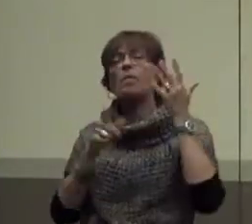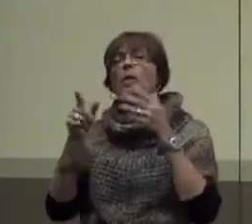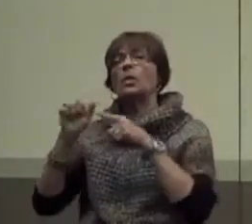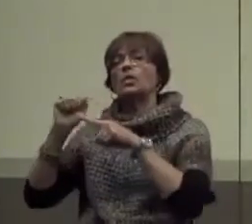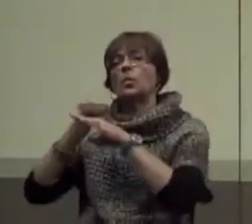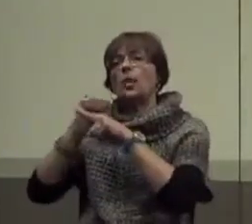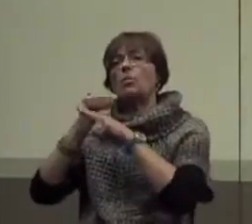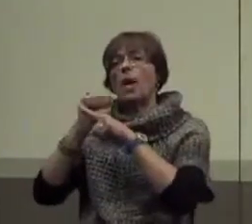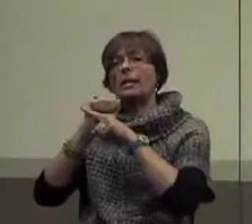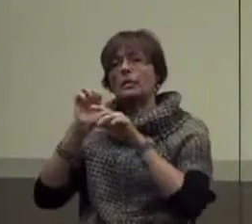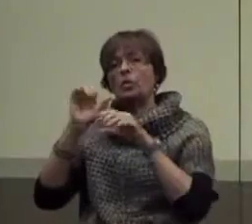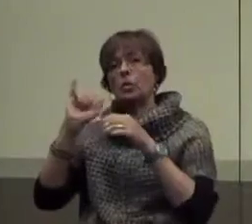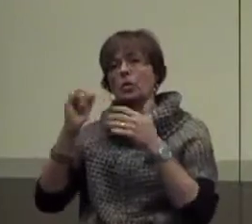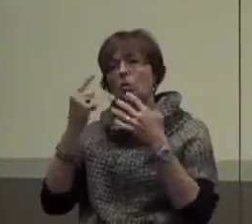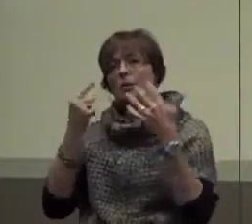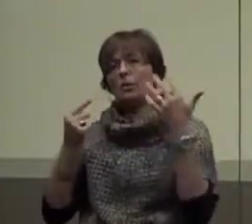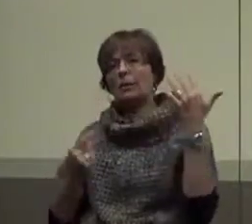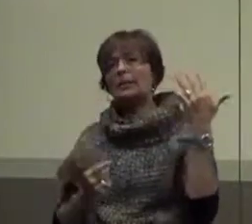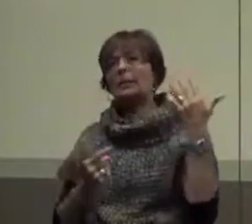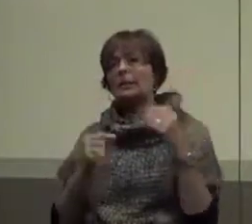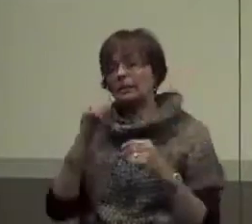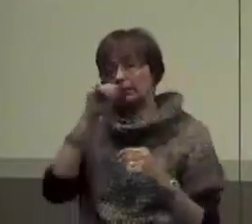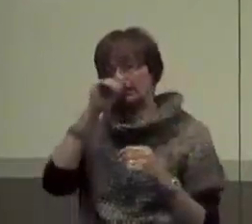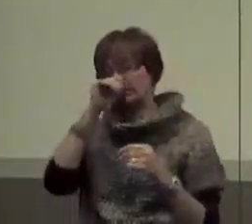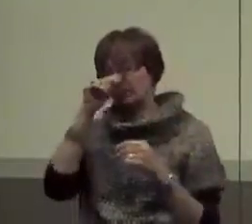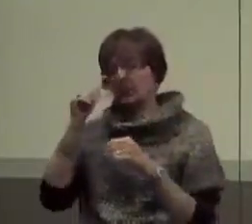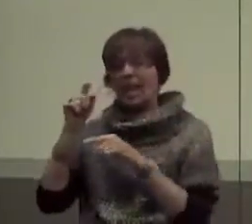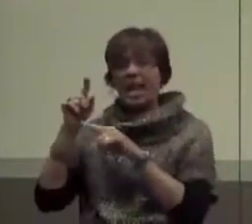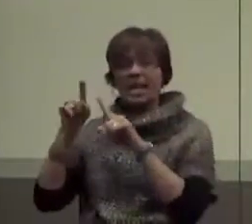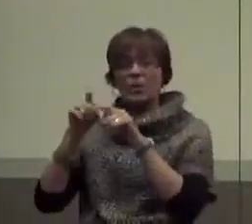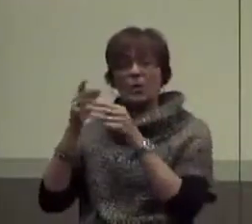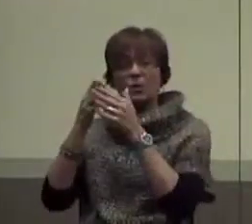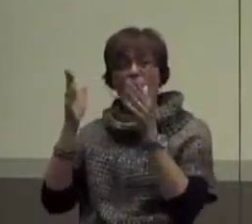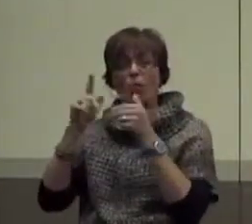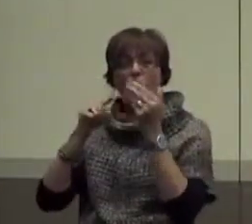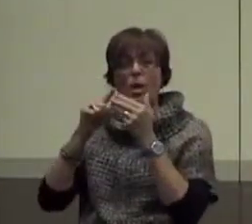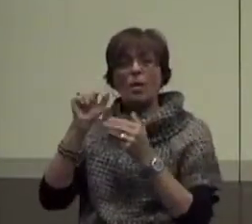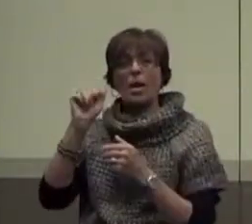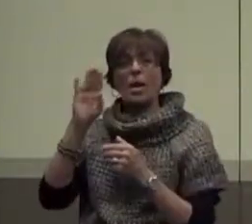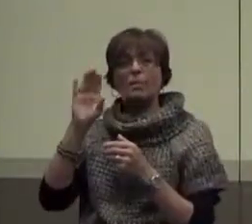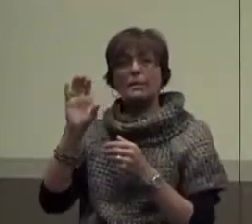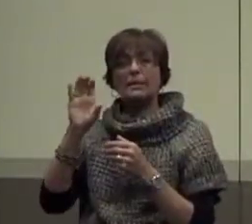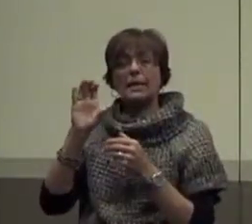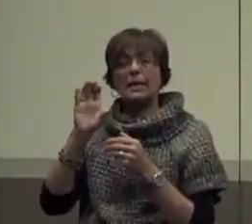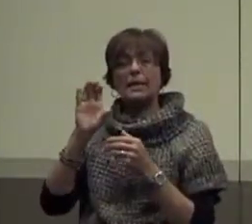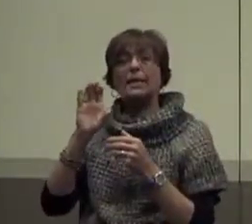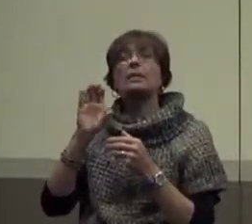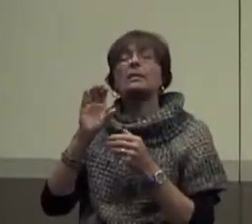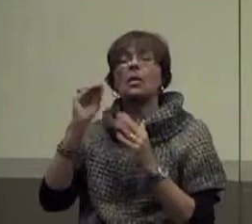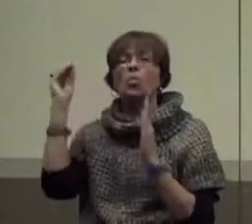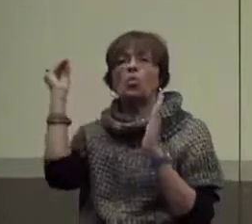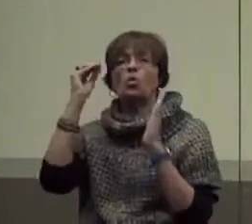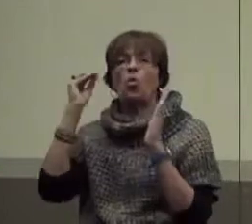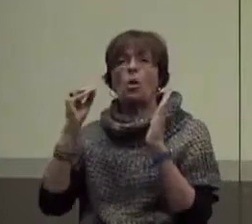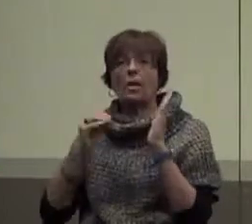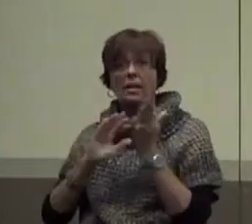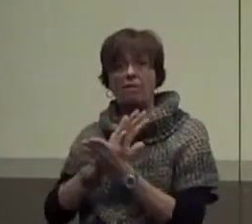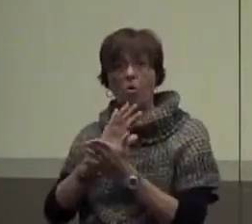those pieces. Okay, any questions overall about the ABC recording form?